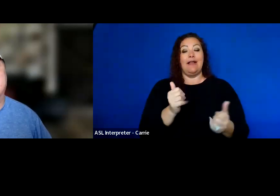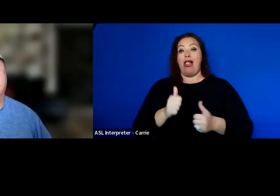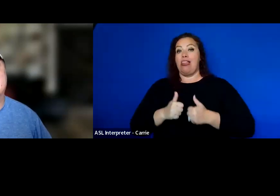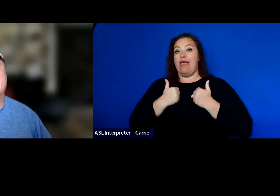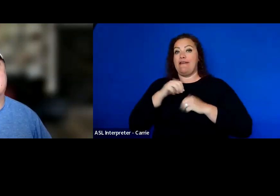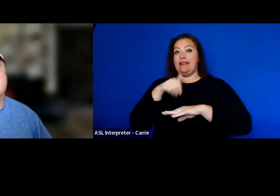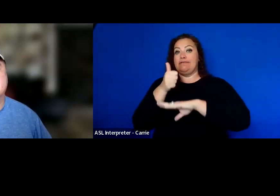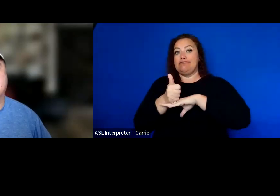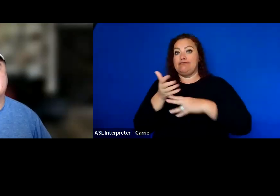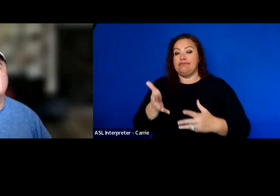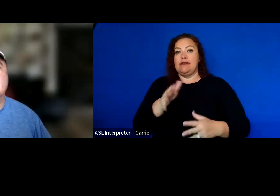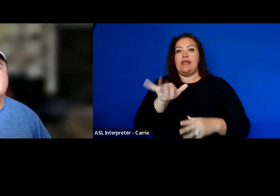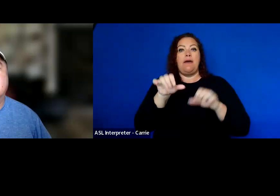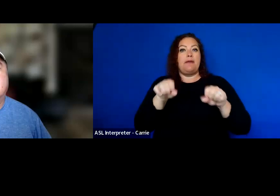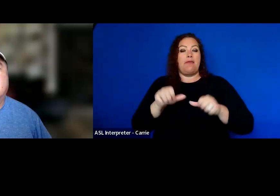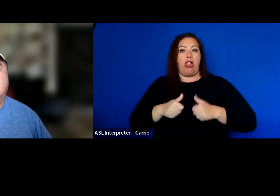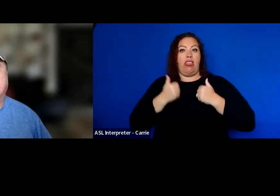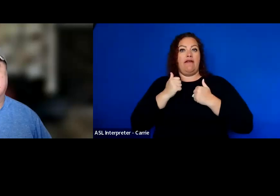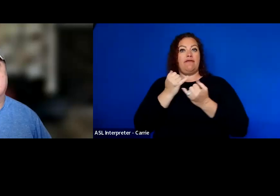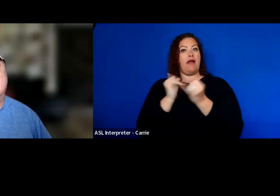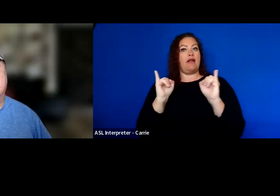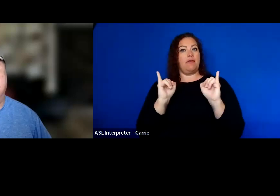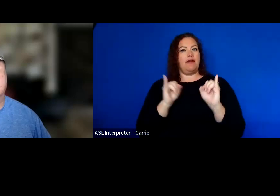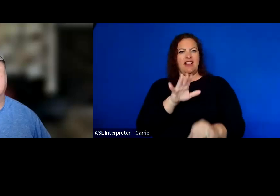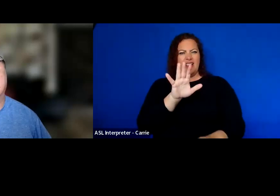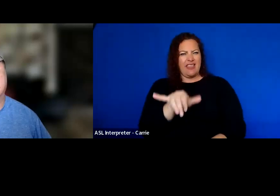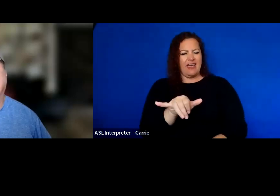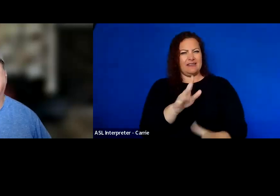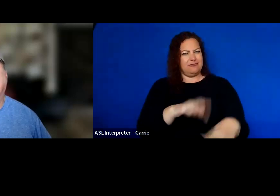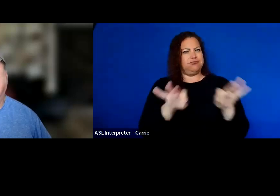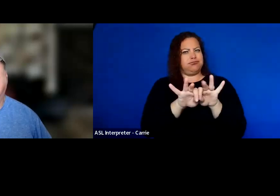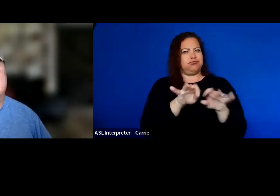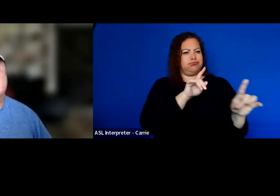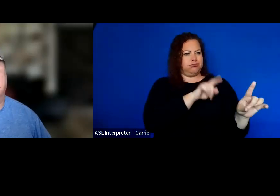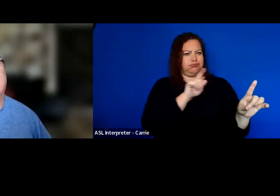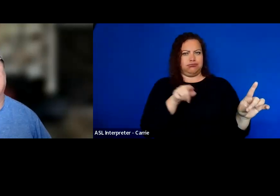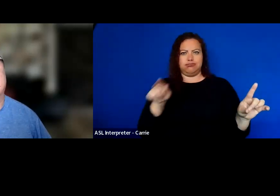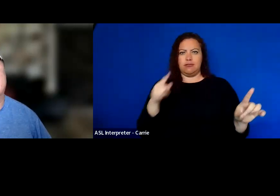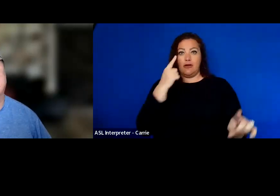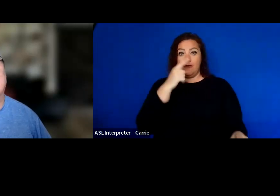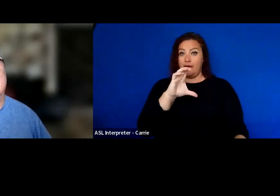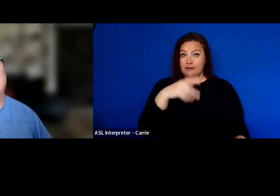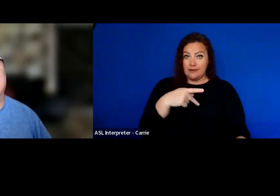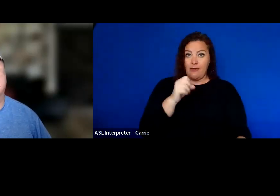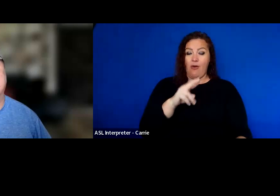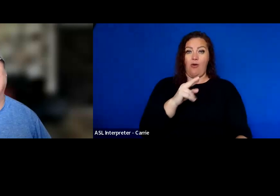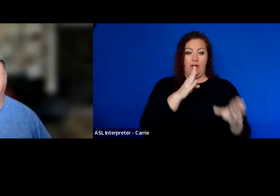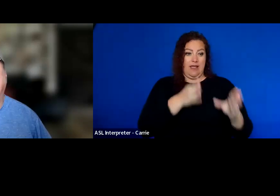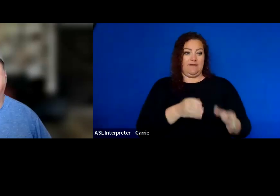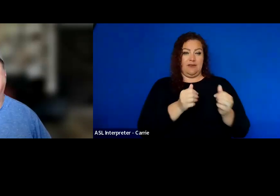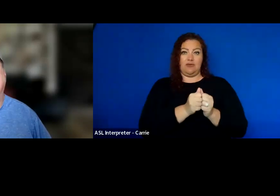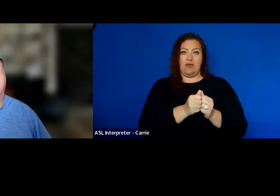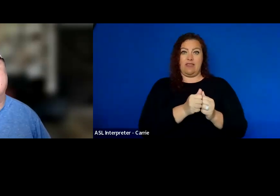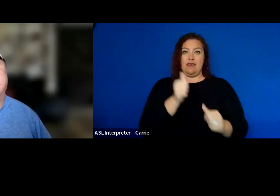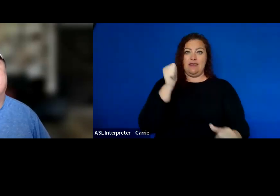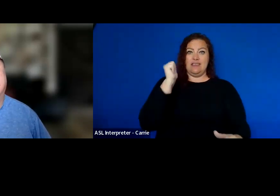arrangement, being able to live on your own. Those are huge factors for cerebral palsy or individual with spinal cord injury,